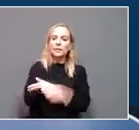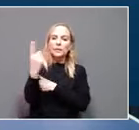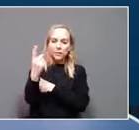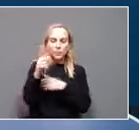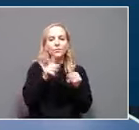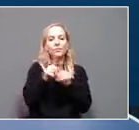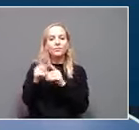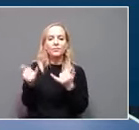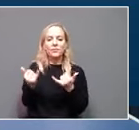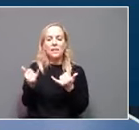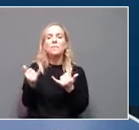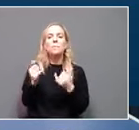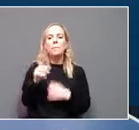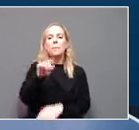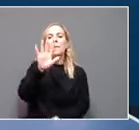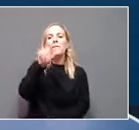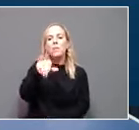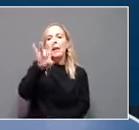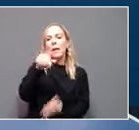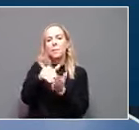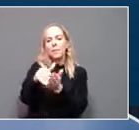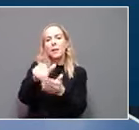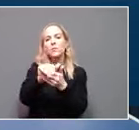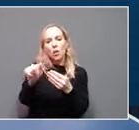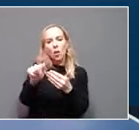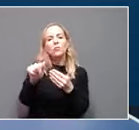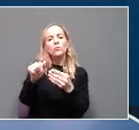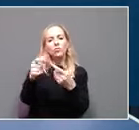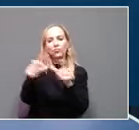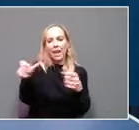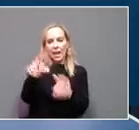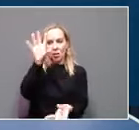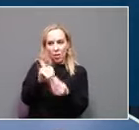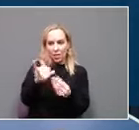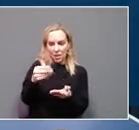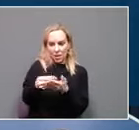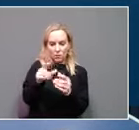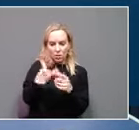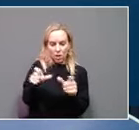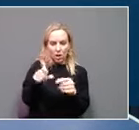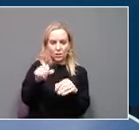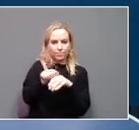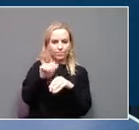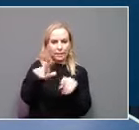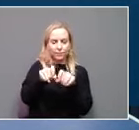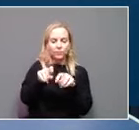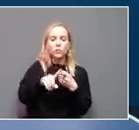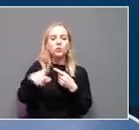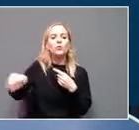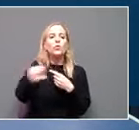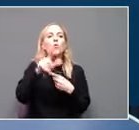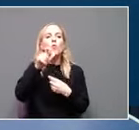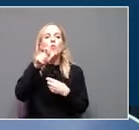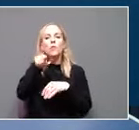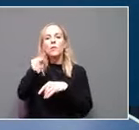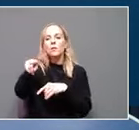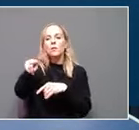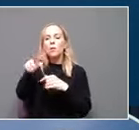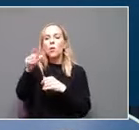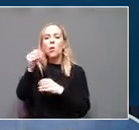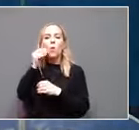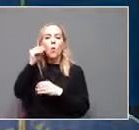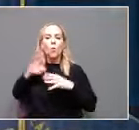mailed $5.8 million in assistance checks to insured renters and homeowners who are affected by the tornadoes. This